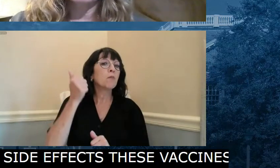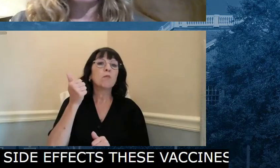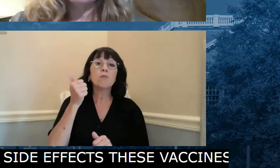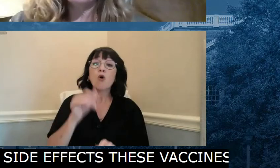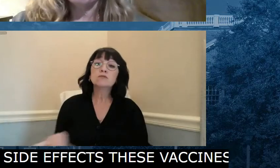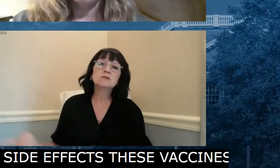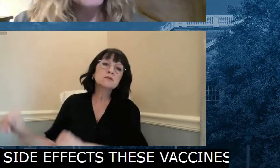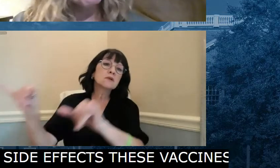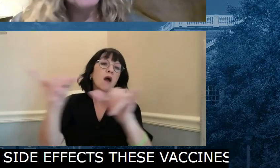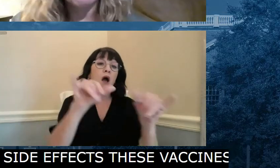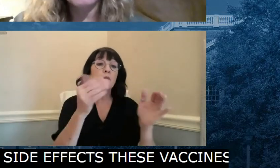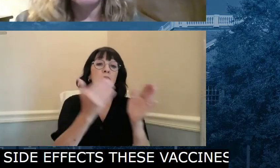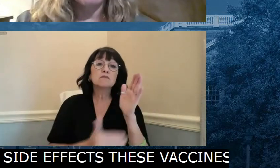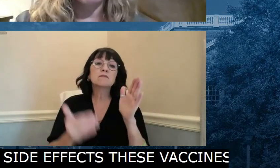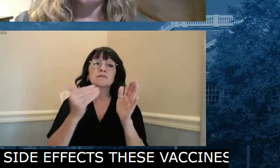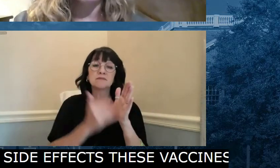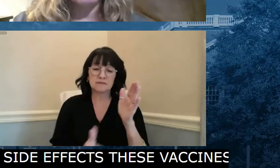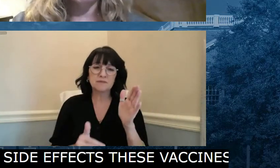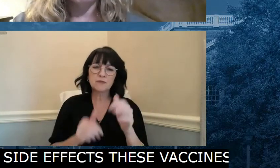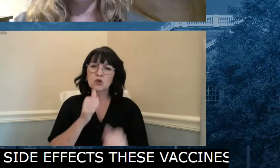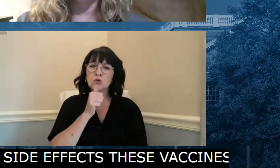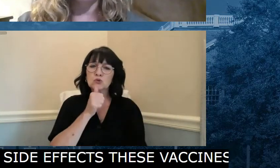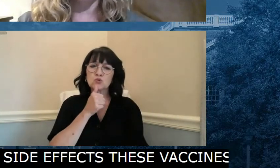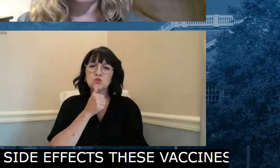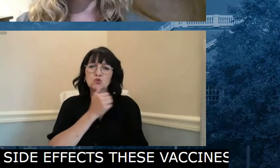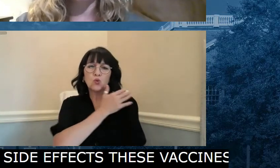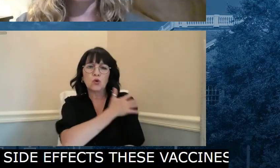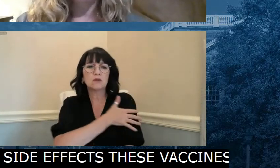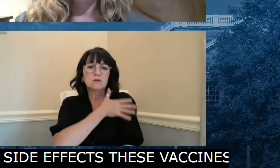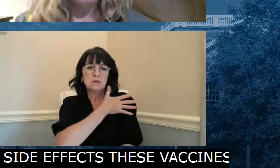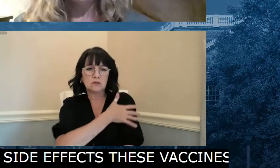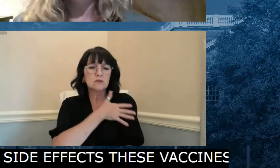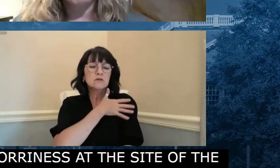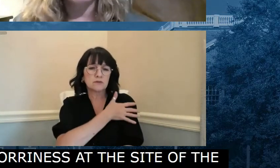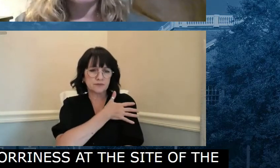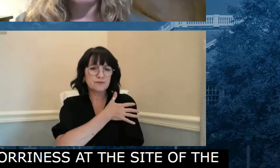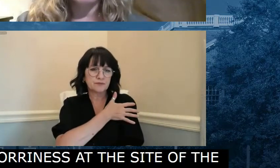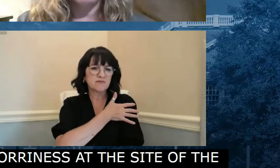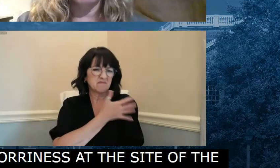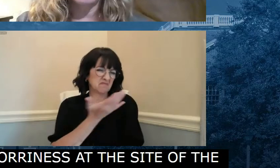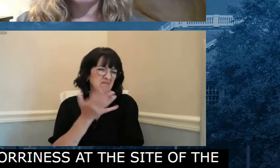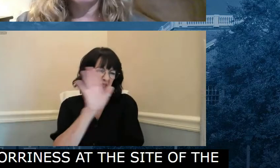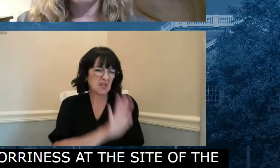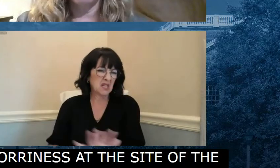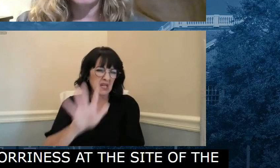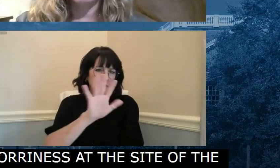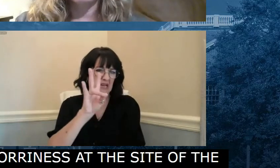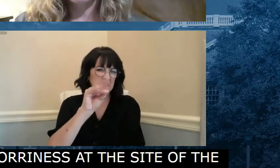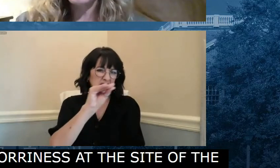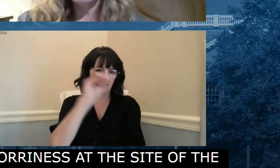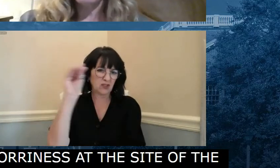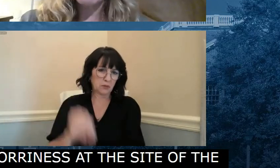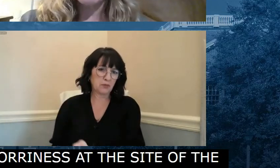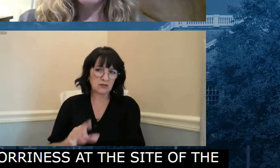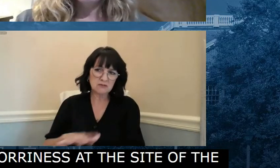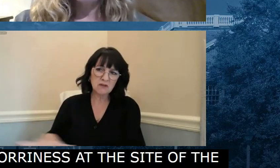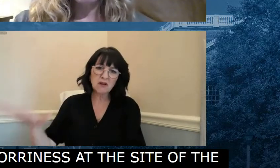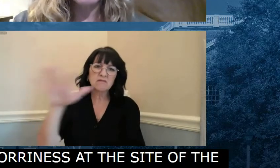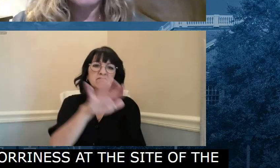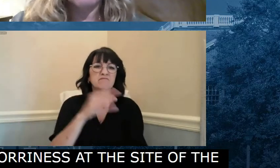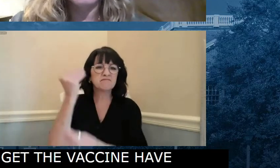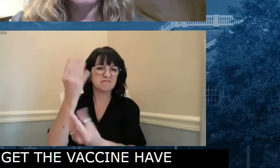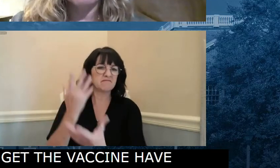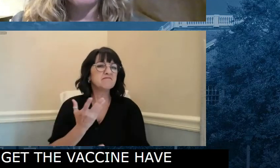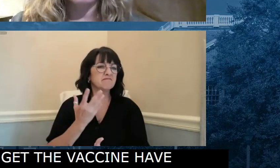the vaccine. And it's somewhere around 75% of people who get the vaccine have soreness at the site of the vaccine. But other